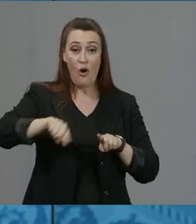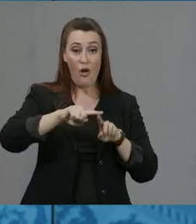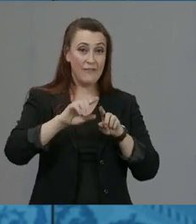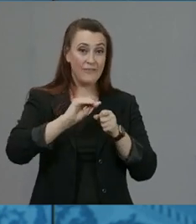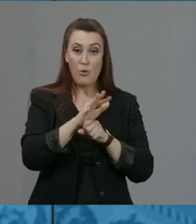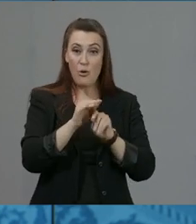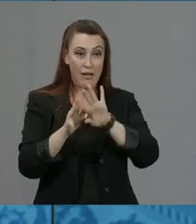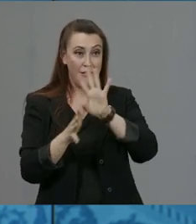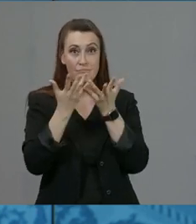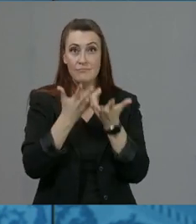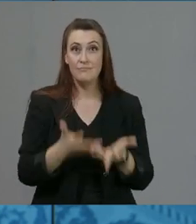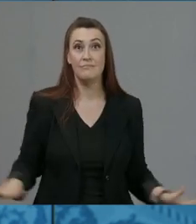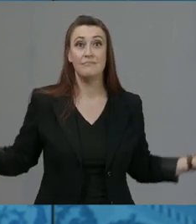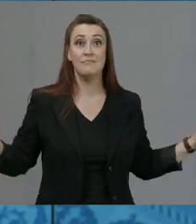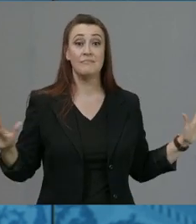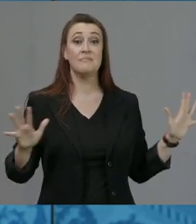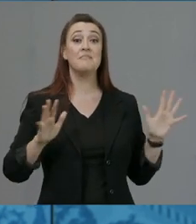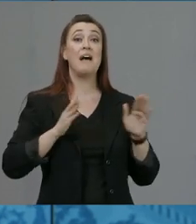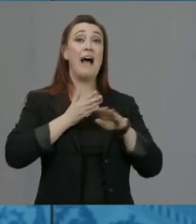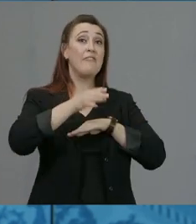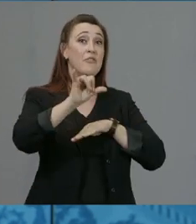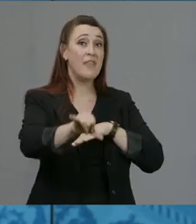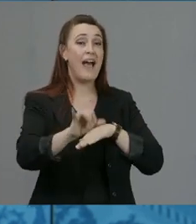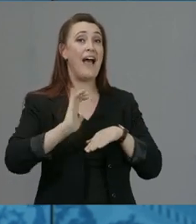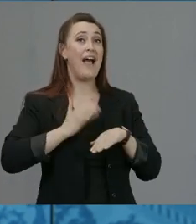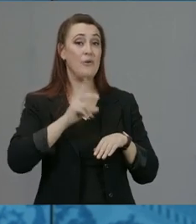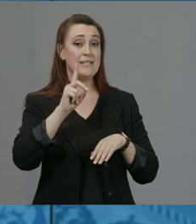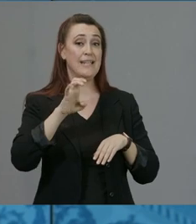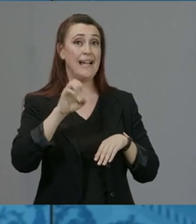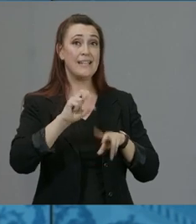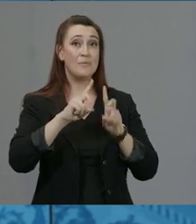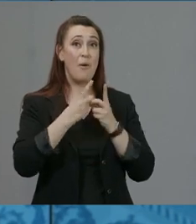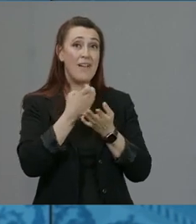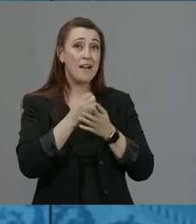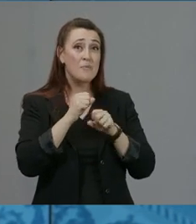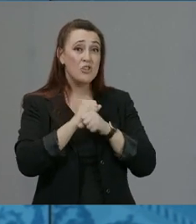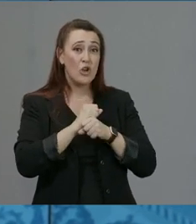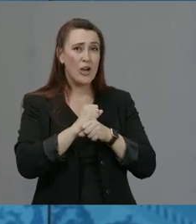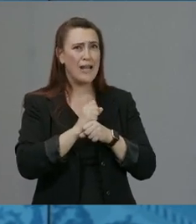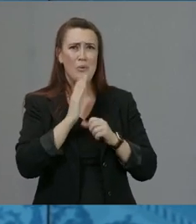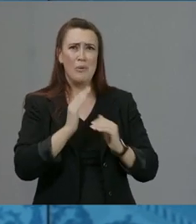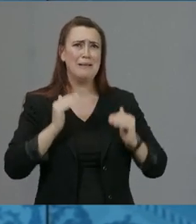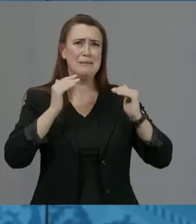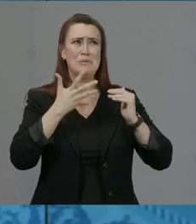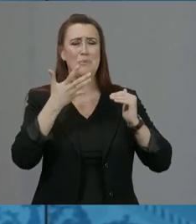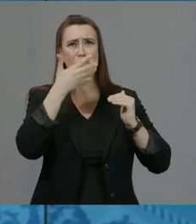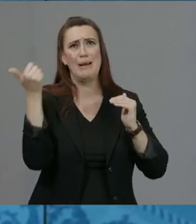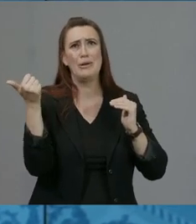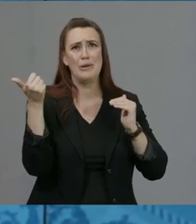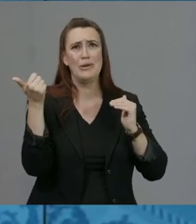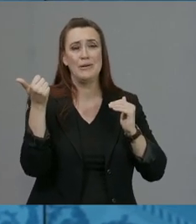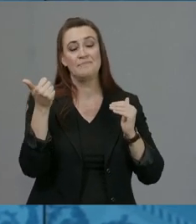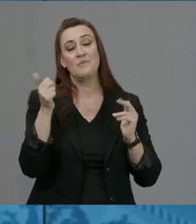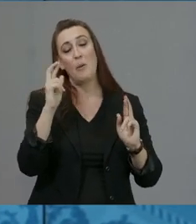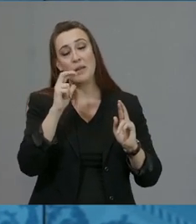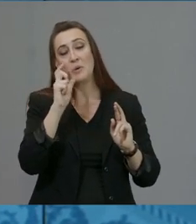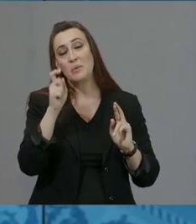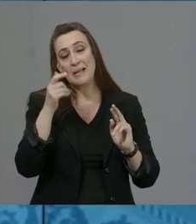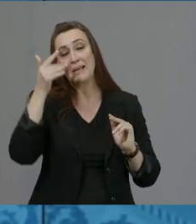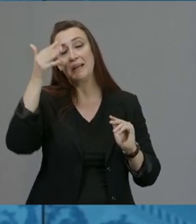Security as we get through this. Hopefully, we won't need it in the same way that we need it right now. But